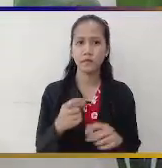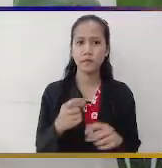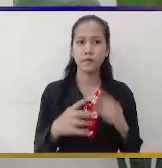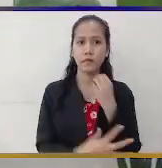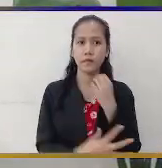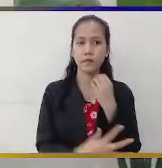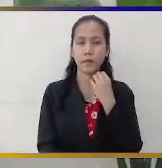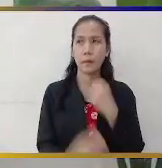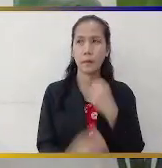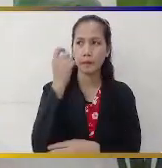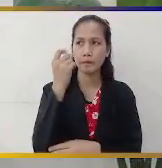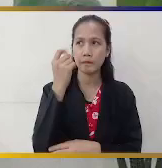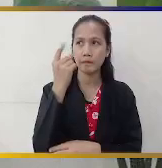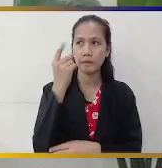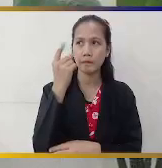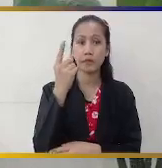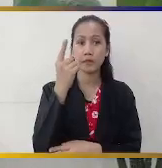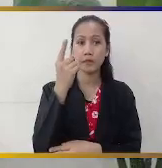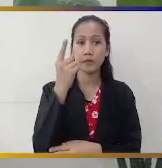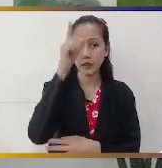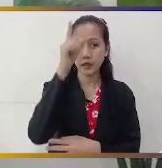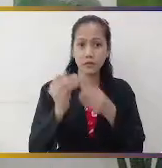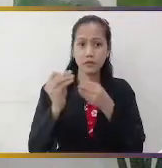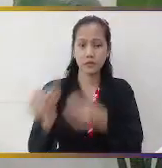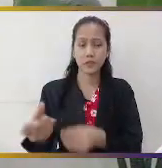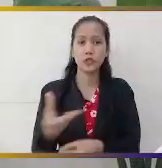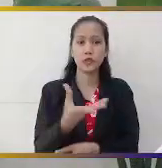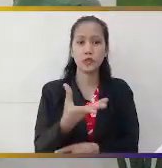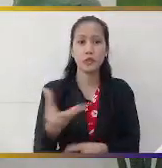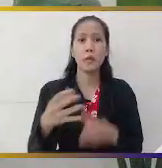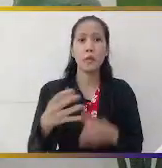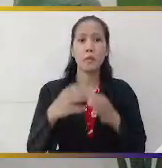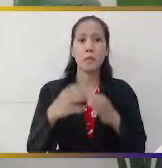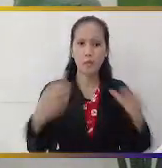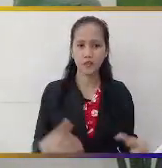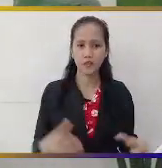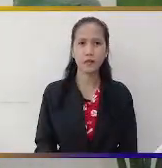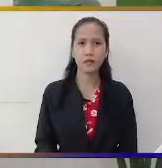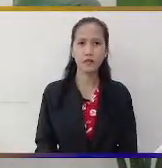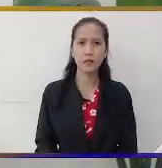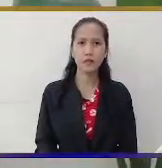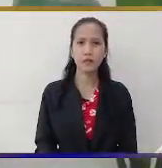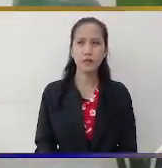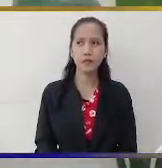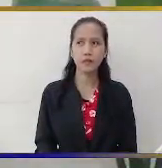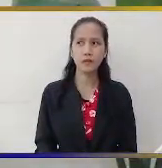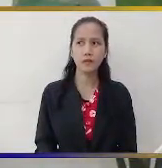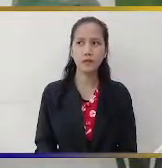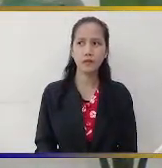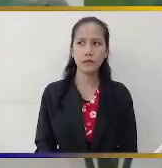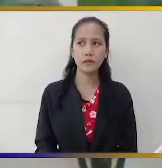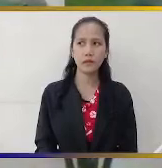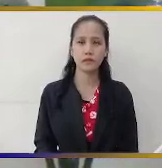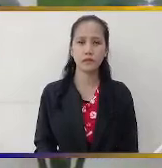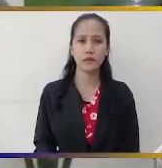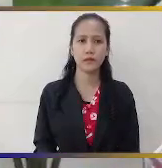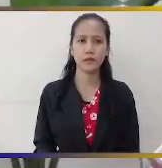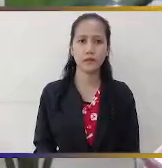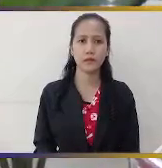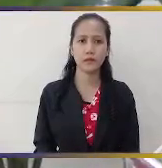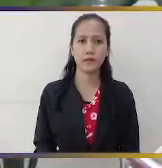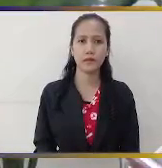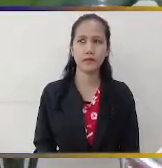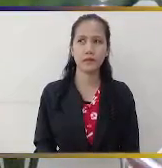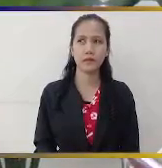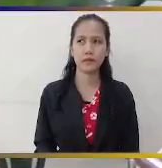God, will repay you. Amen. Look, folks, I'm very passionate about this. I'm passionate about a